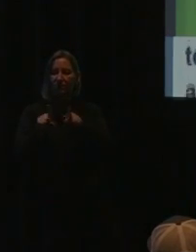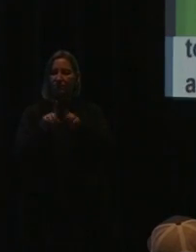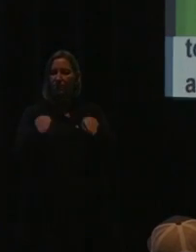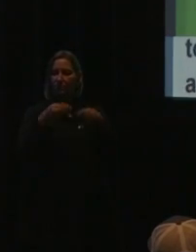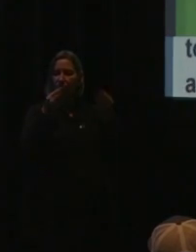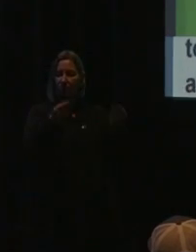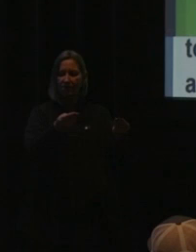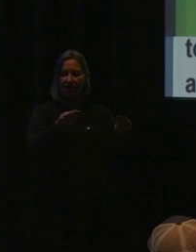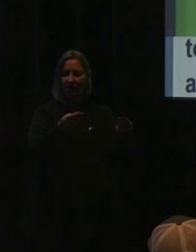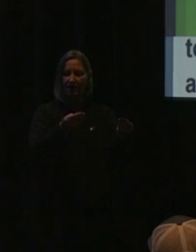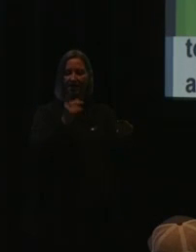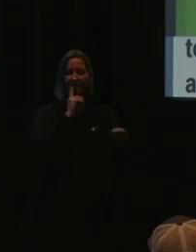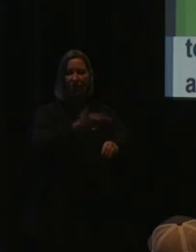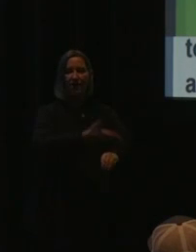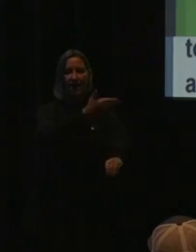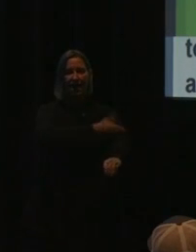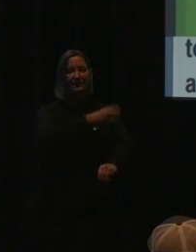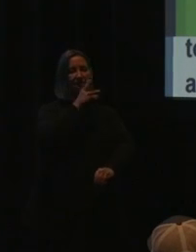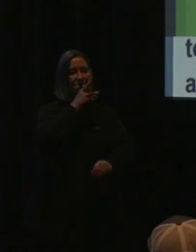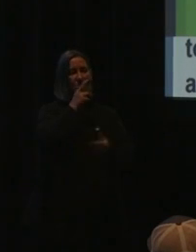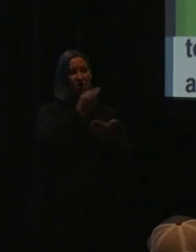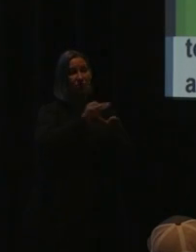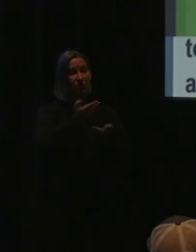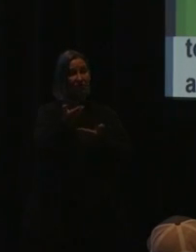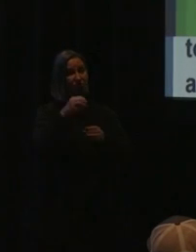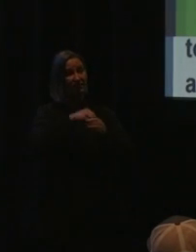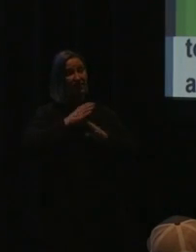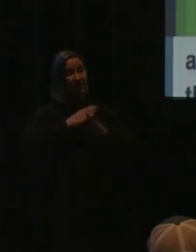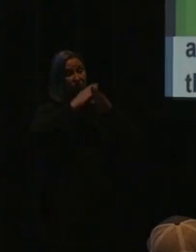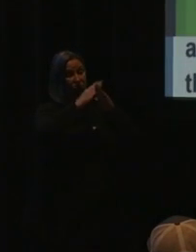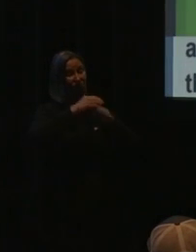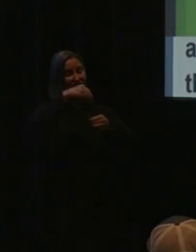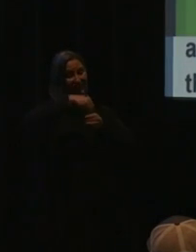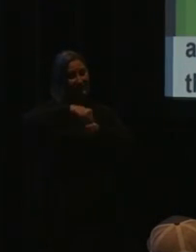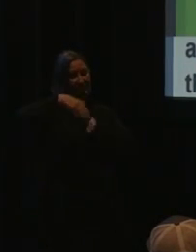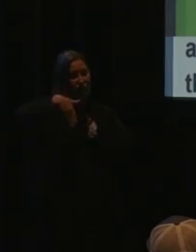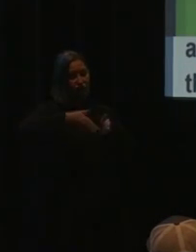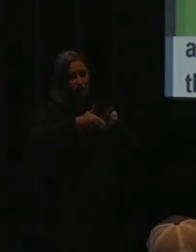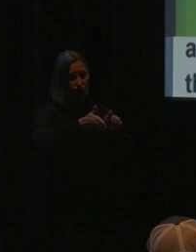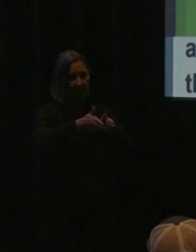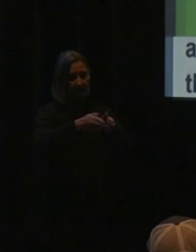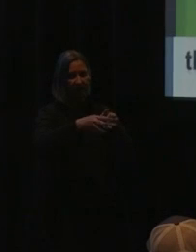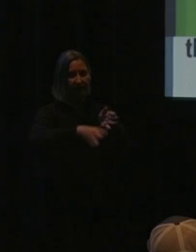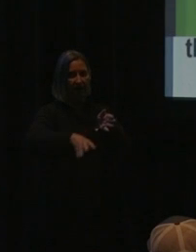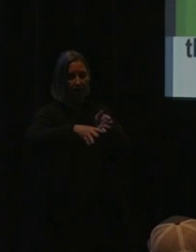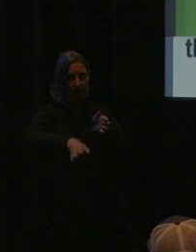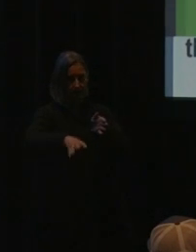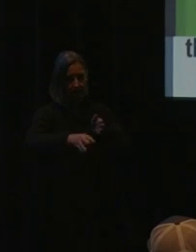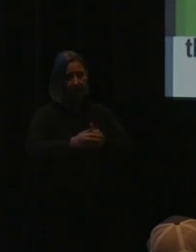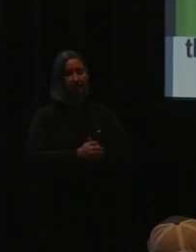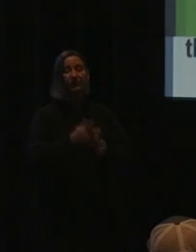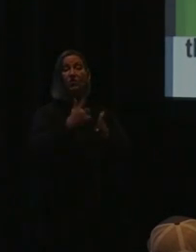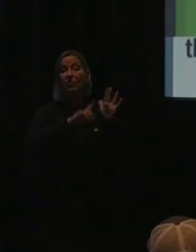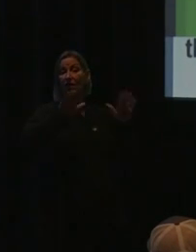for enhancement of water resources through protection of in-stream flows. So the broader challenge that I propose to